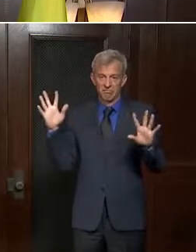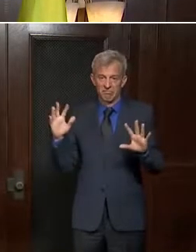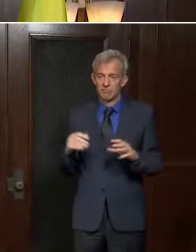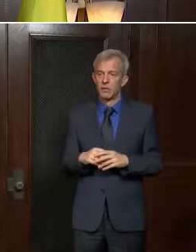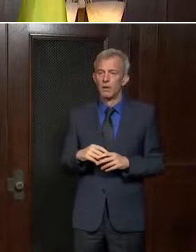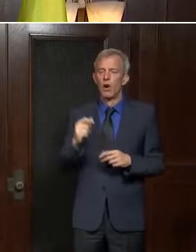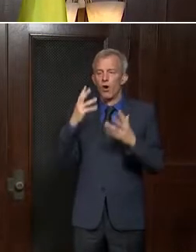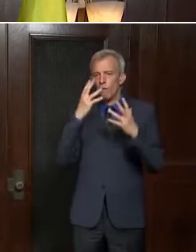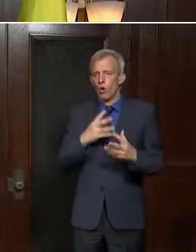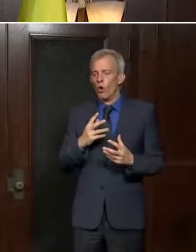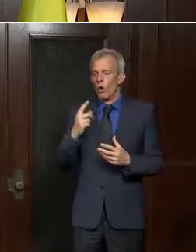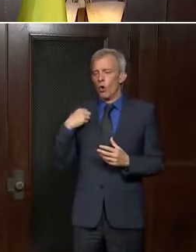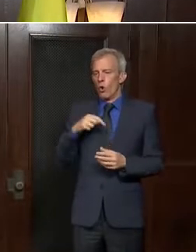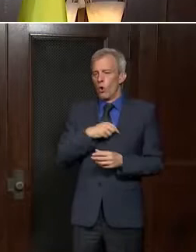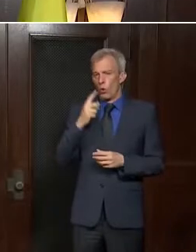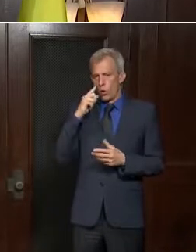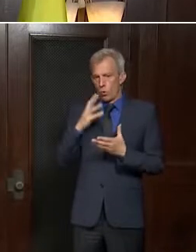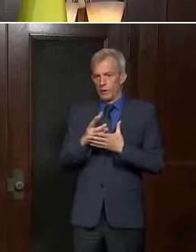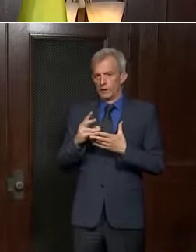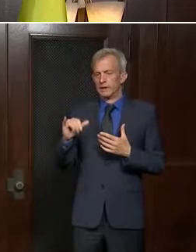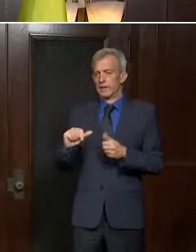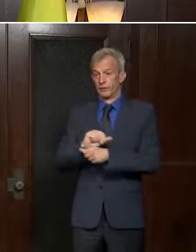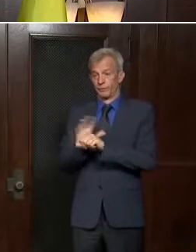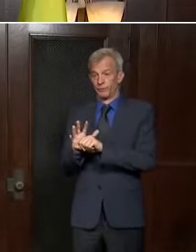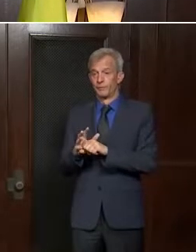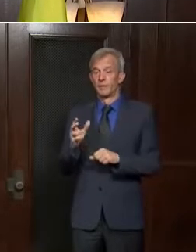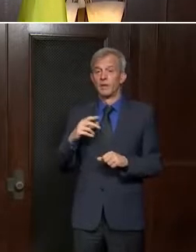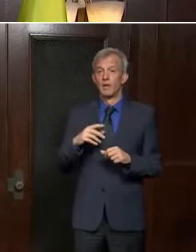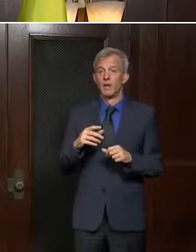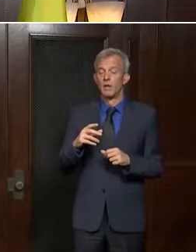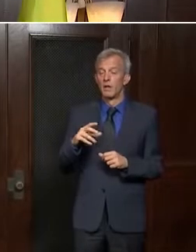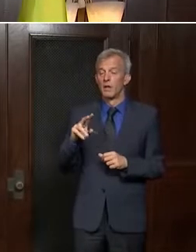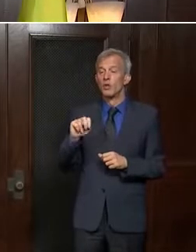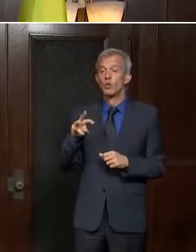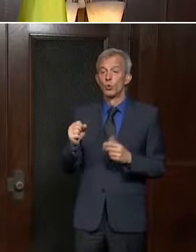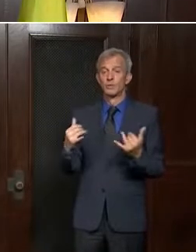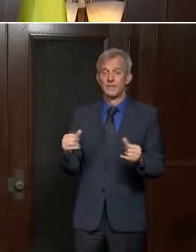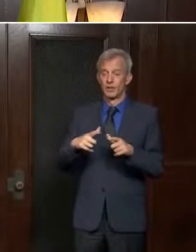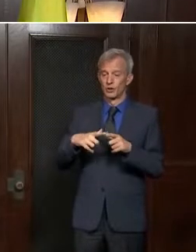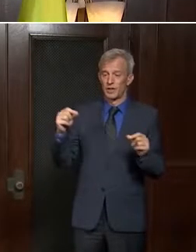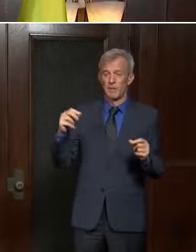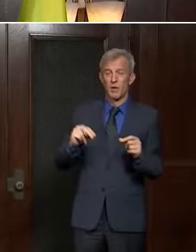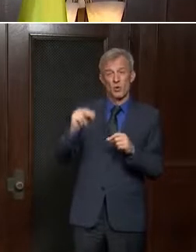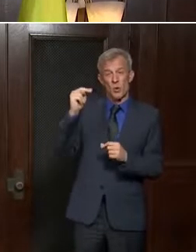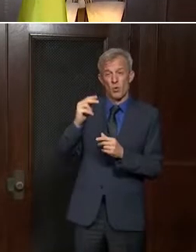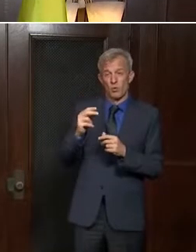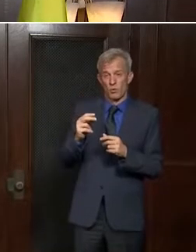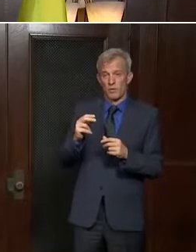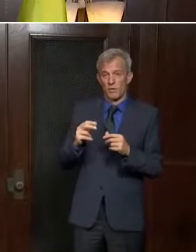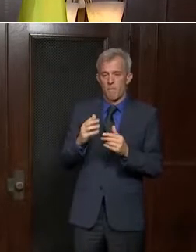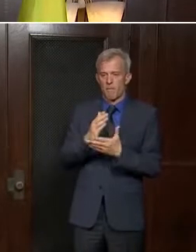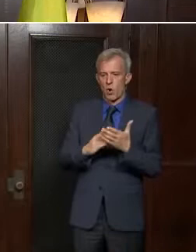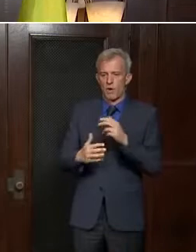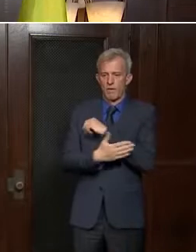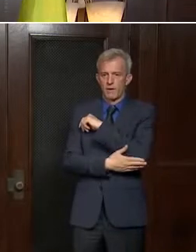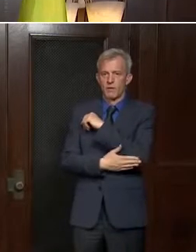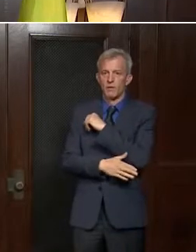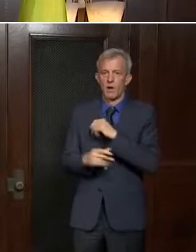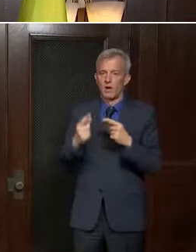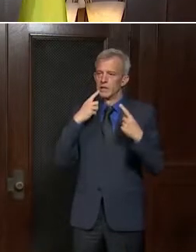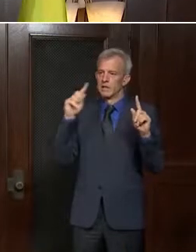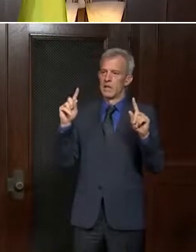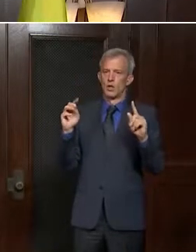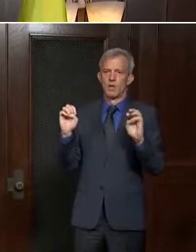COVID-19. There's news that Japan's northernmost main island has declared a state of emergency less than a month after they lifted